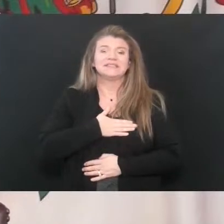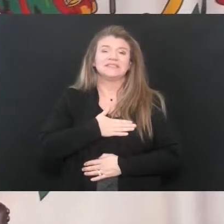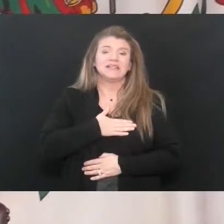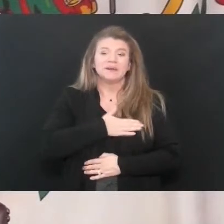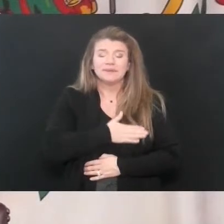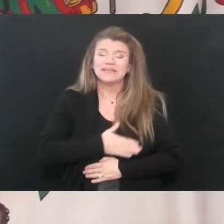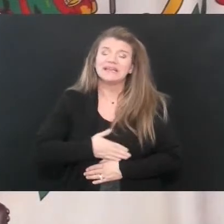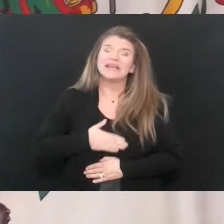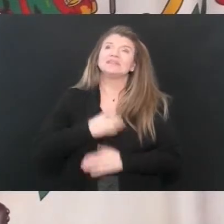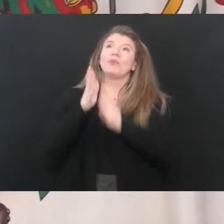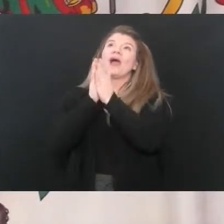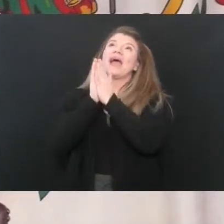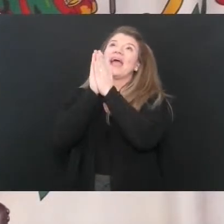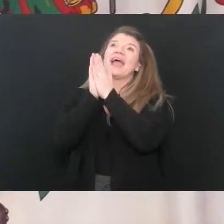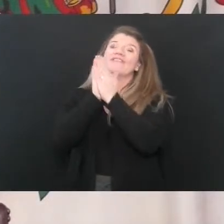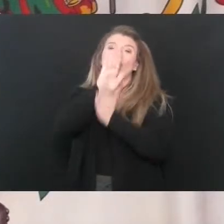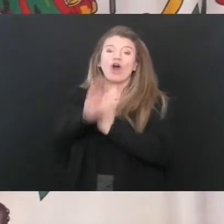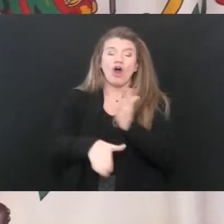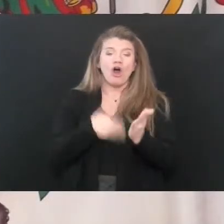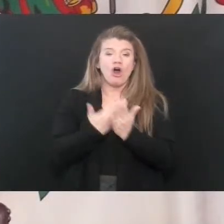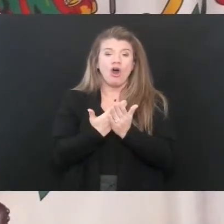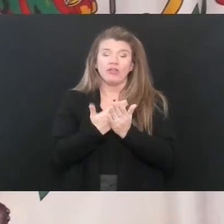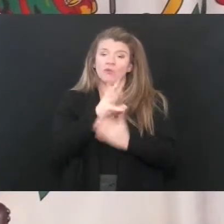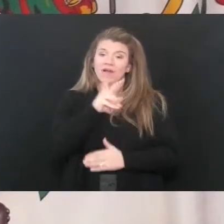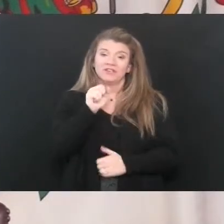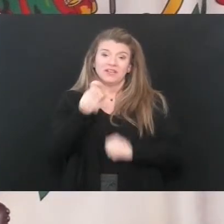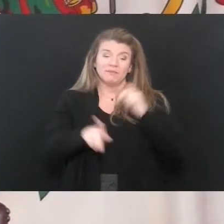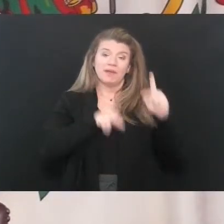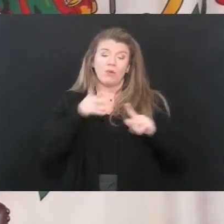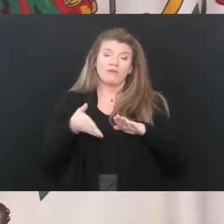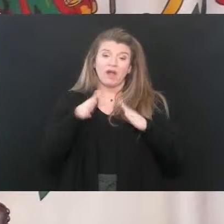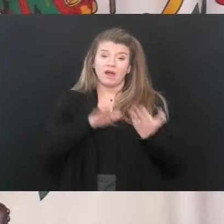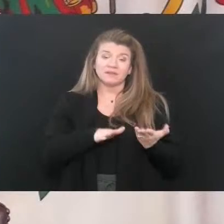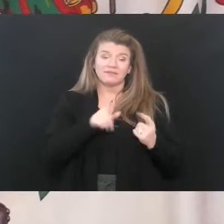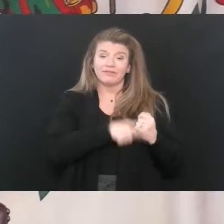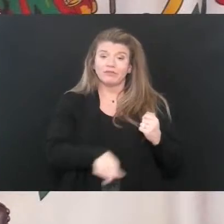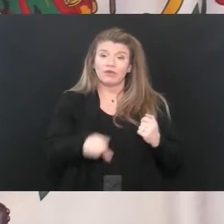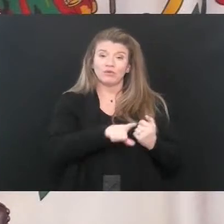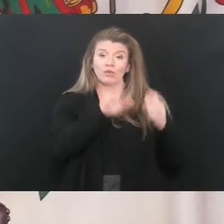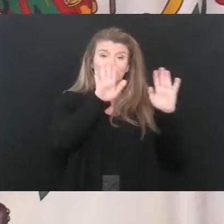send up your prayers for all these great West Virginians that we've lost.